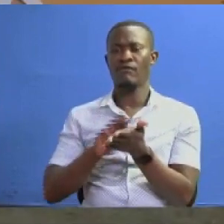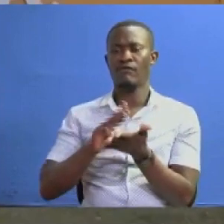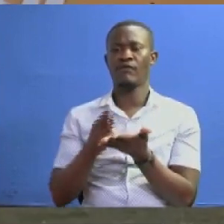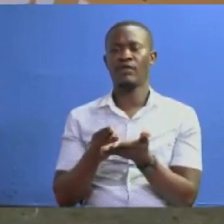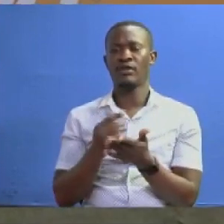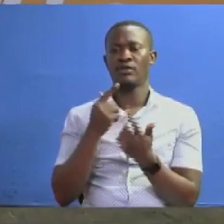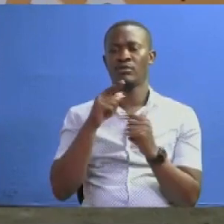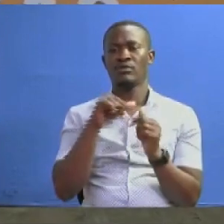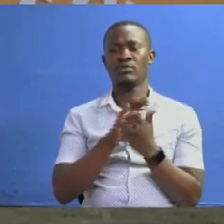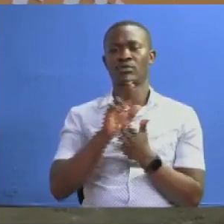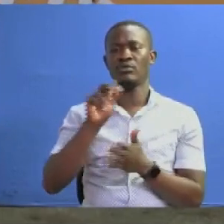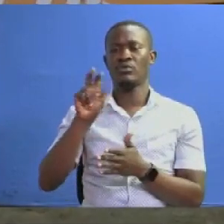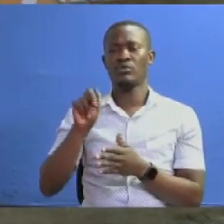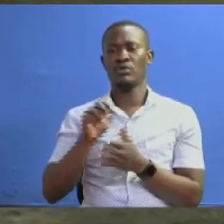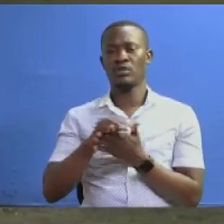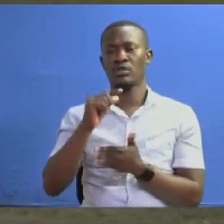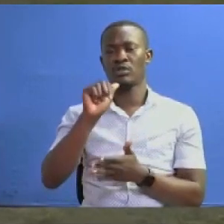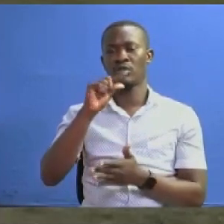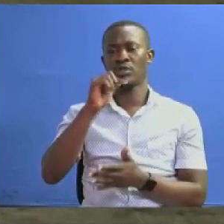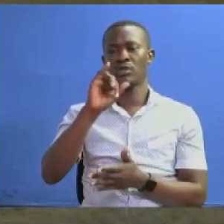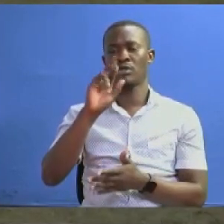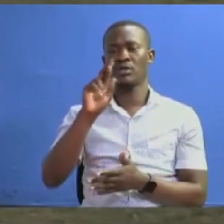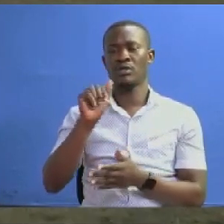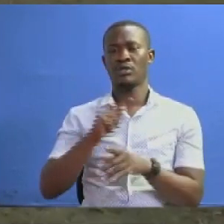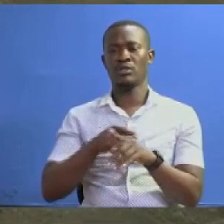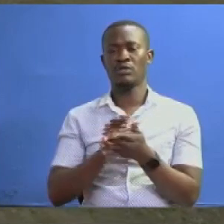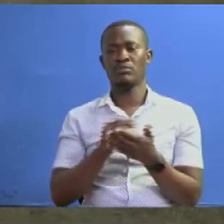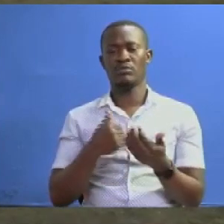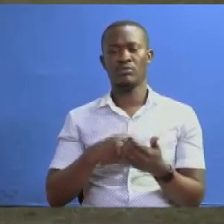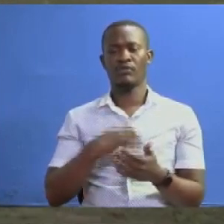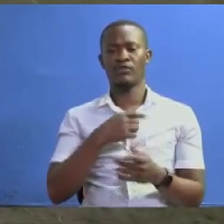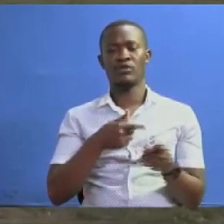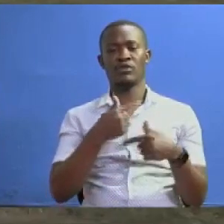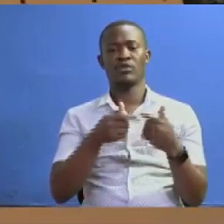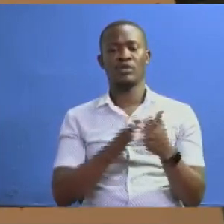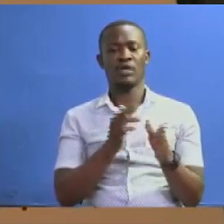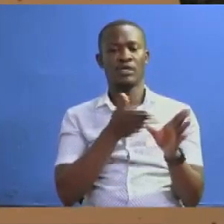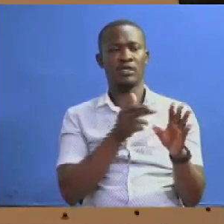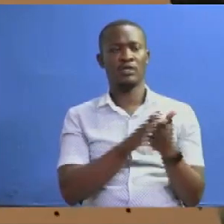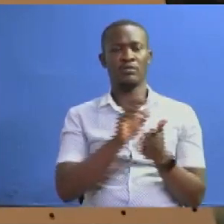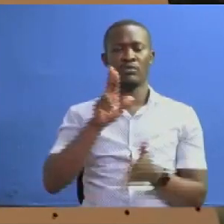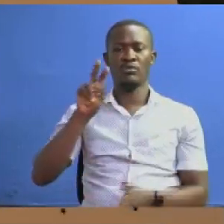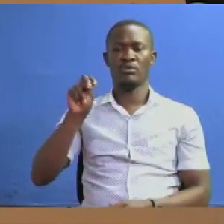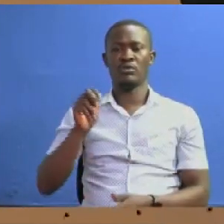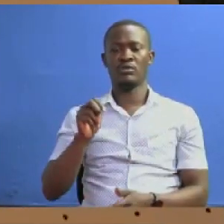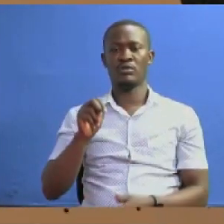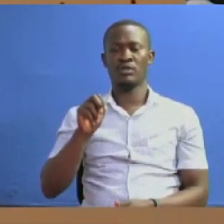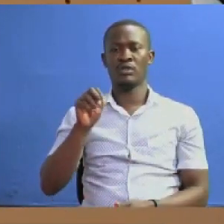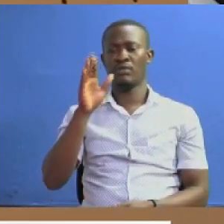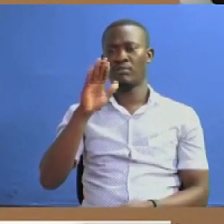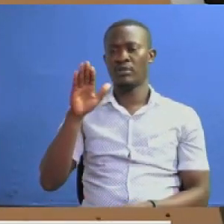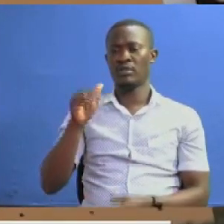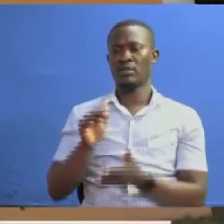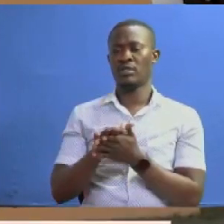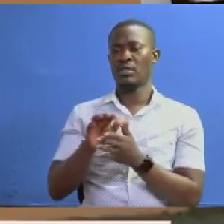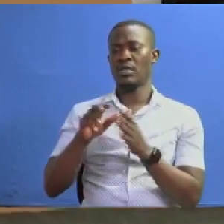at the United Nations complex at Gigiri, during a reception for delegates attending the second session of the United Nations Habitat Assembly,